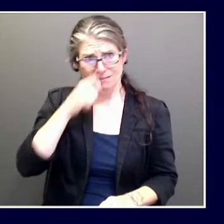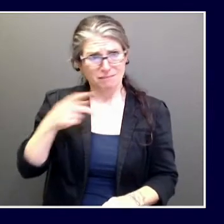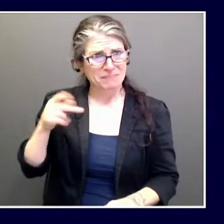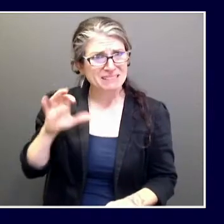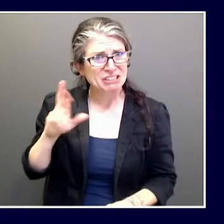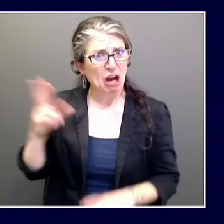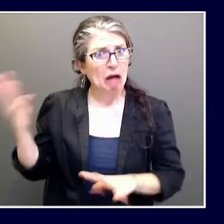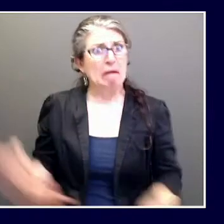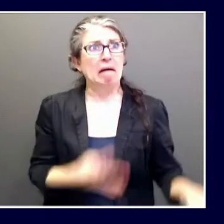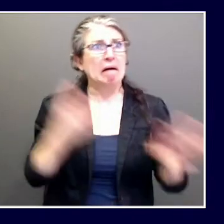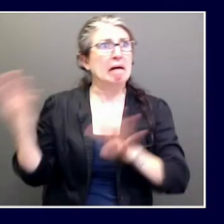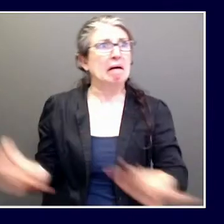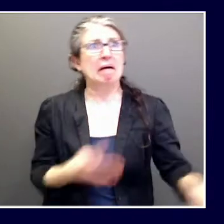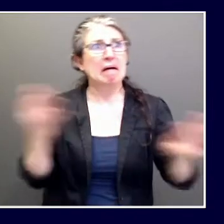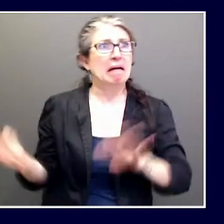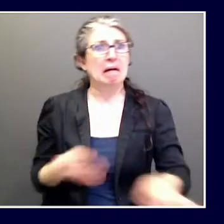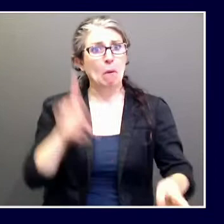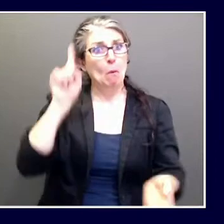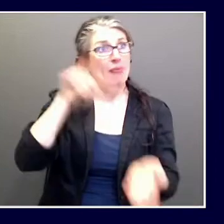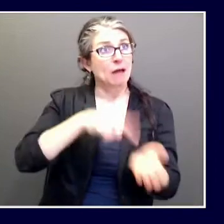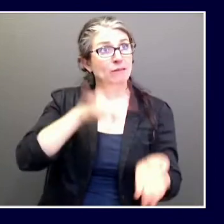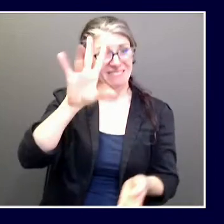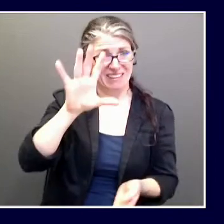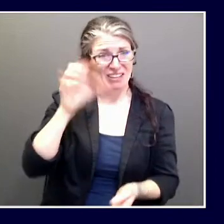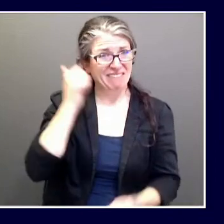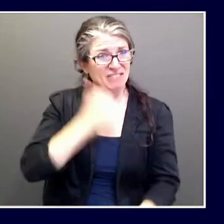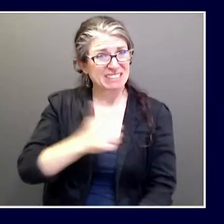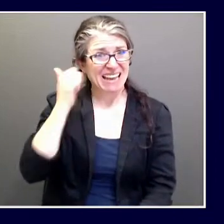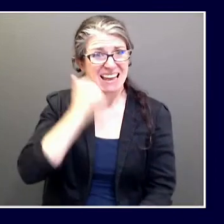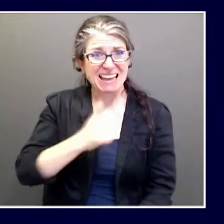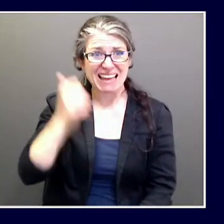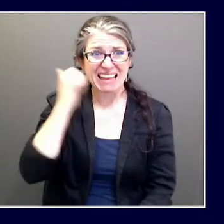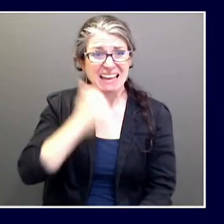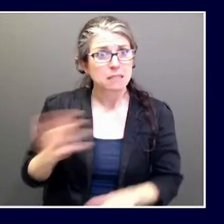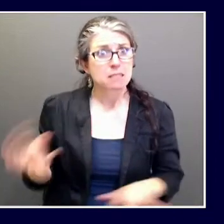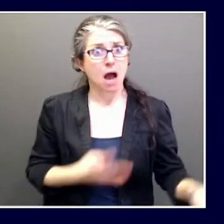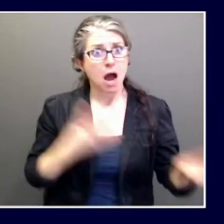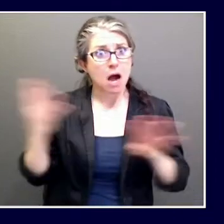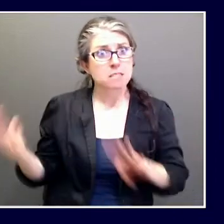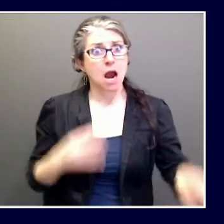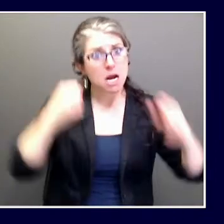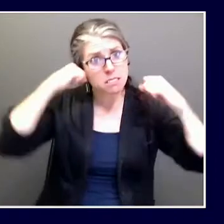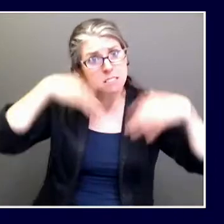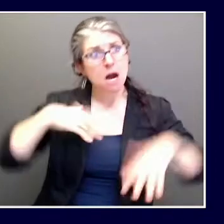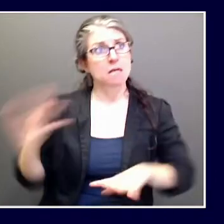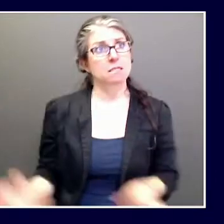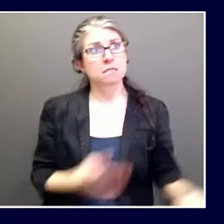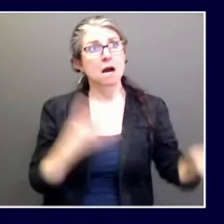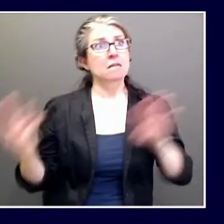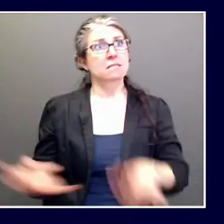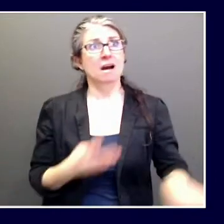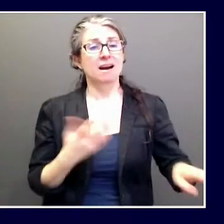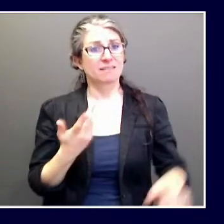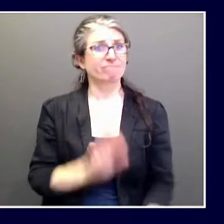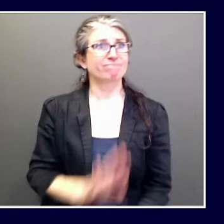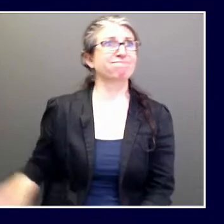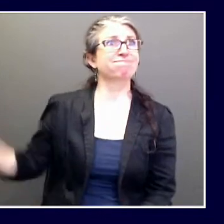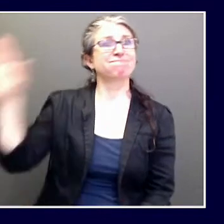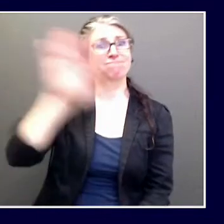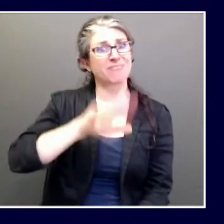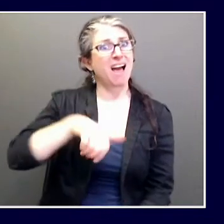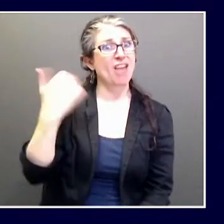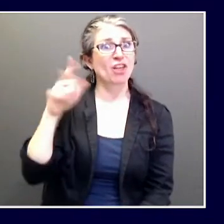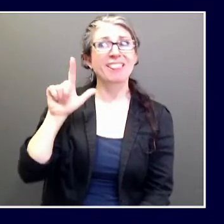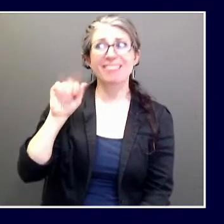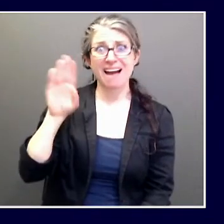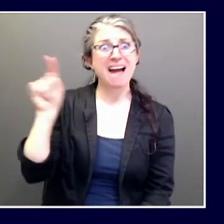1,700 per day. There are numerous other laboratories, commercial, hospital-based, all across the state that are also